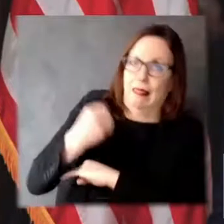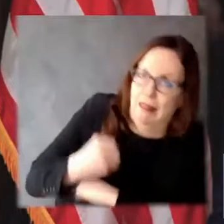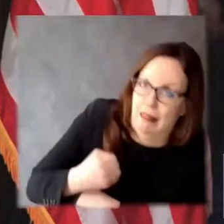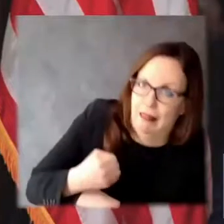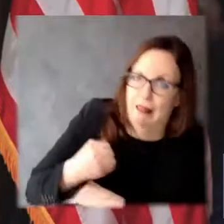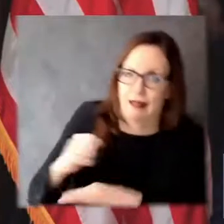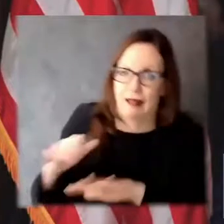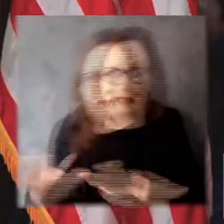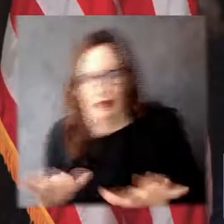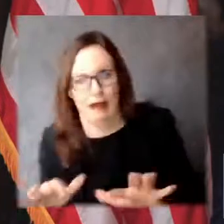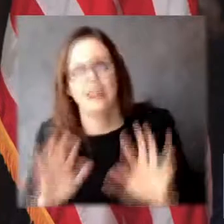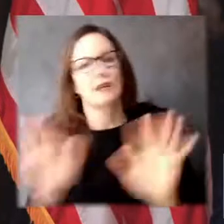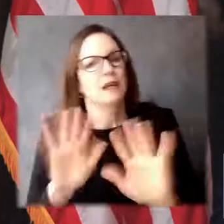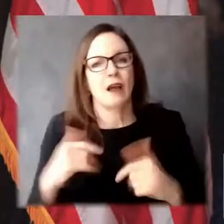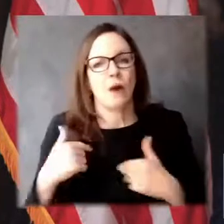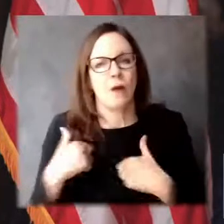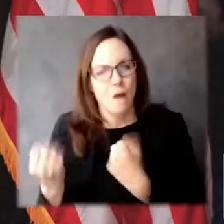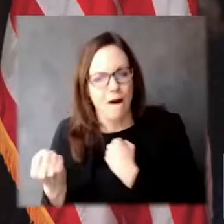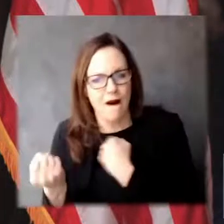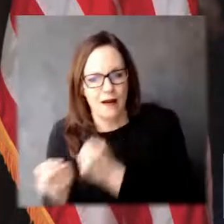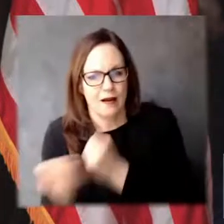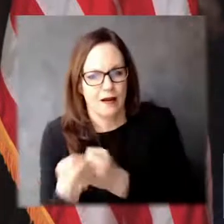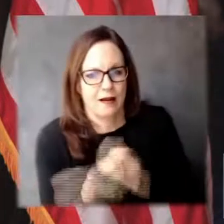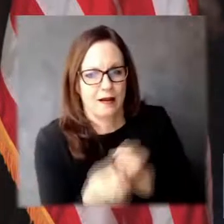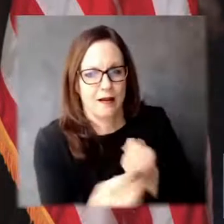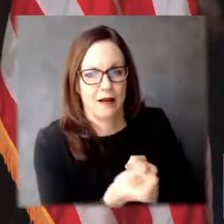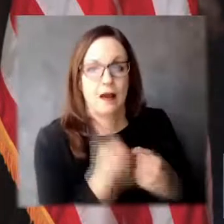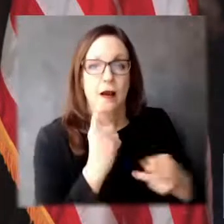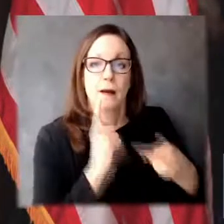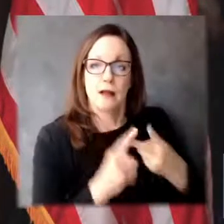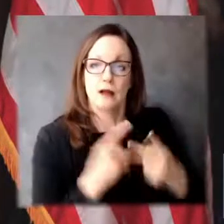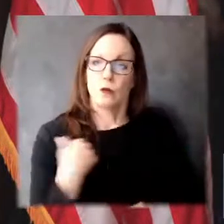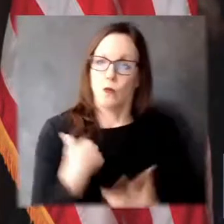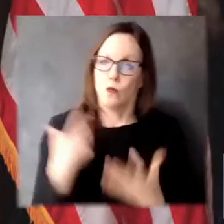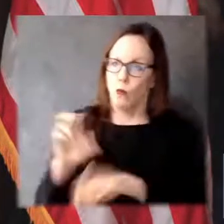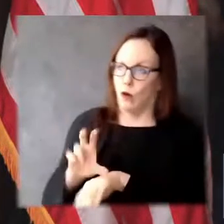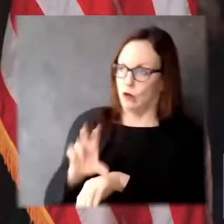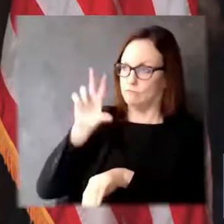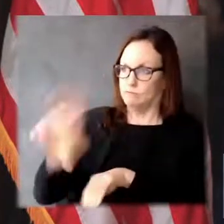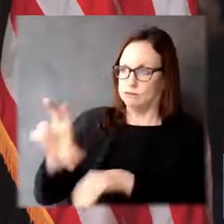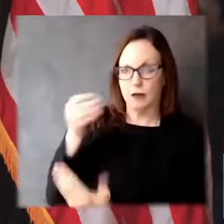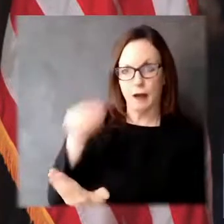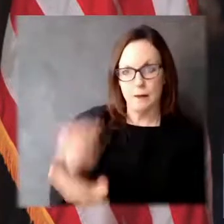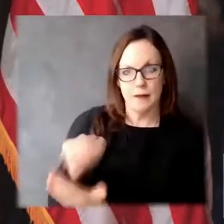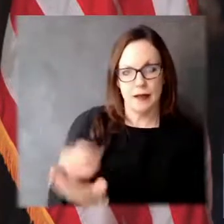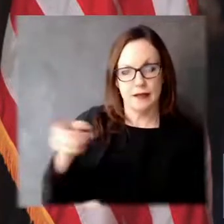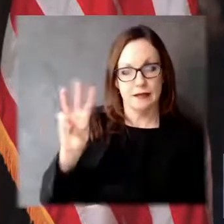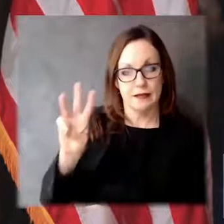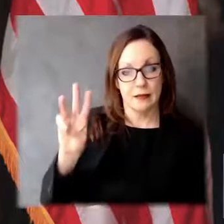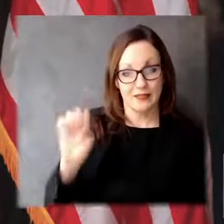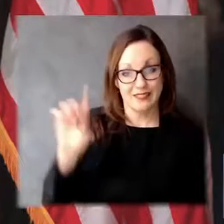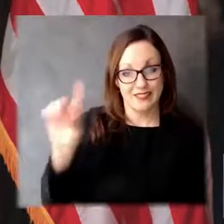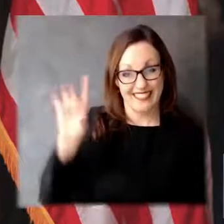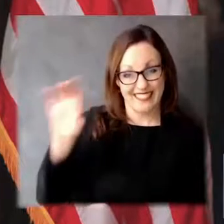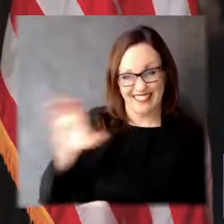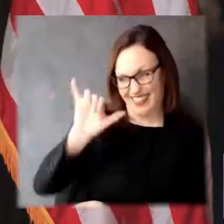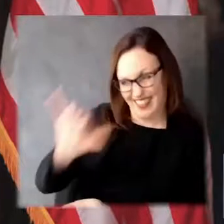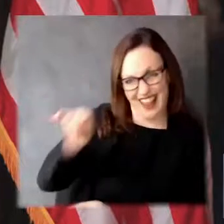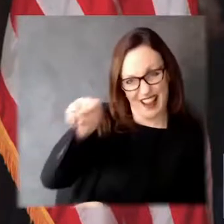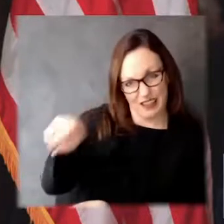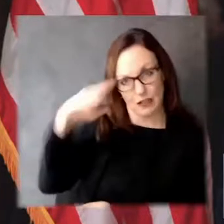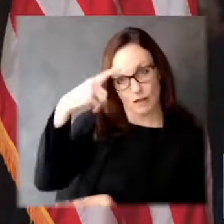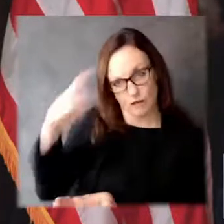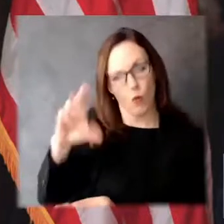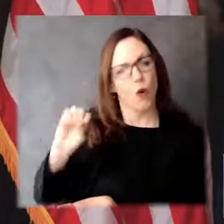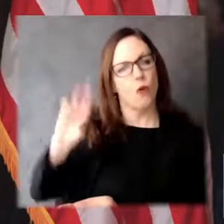long road ahead of us, and our Main Street businesses need help now. That's why we're going to make